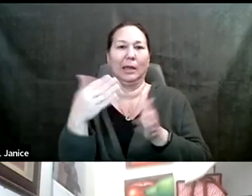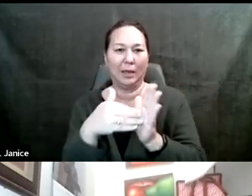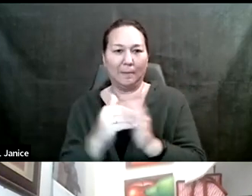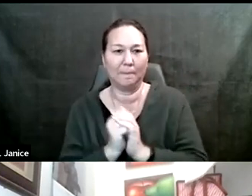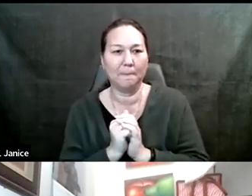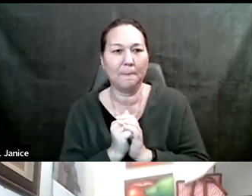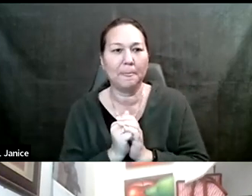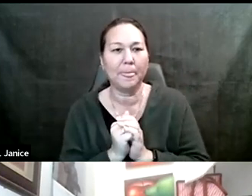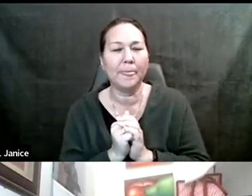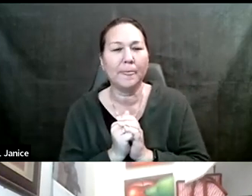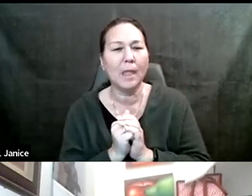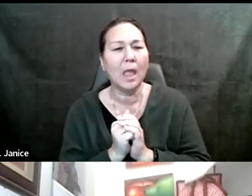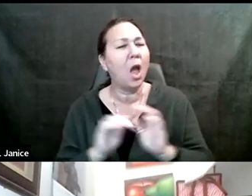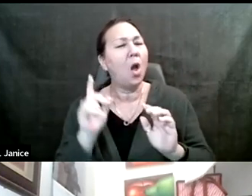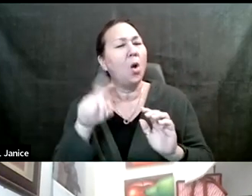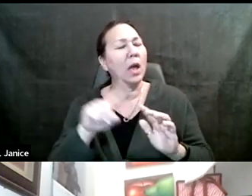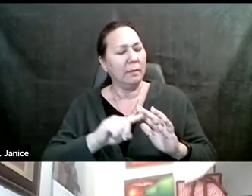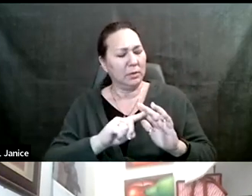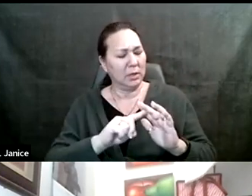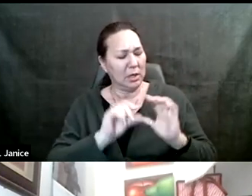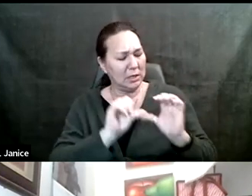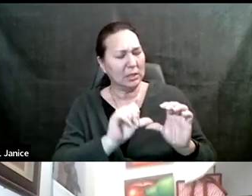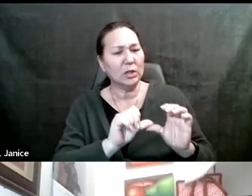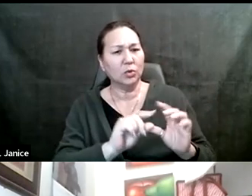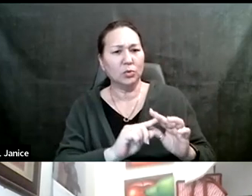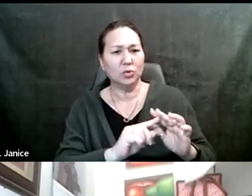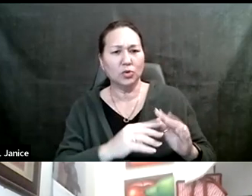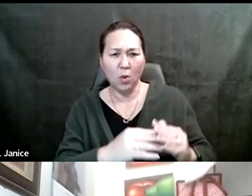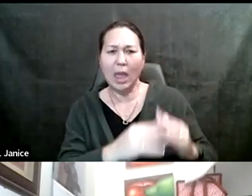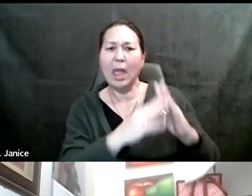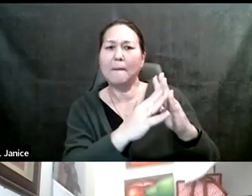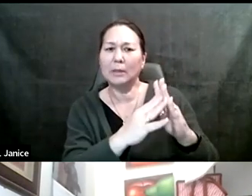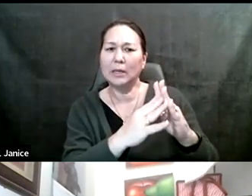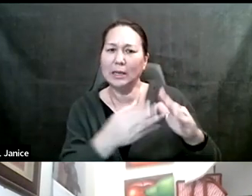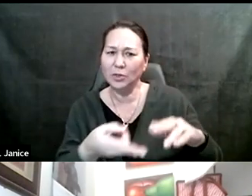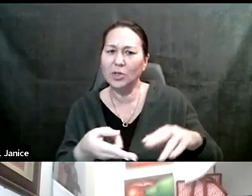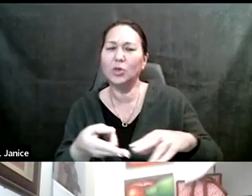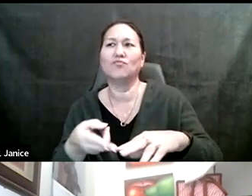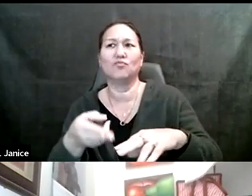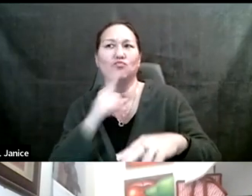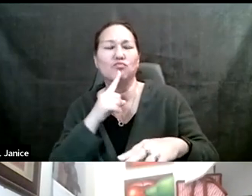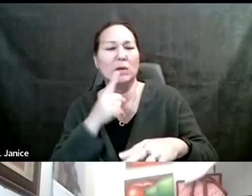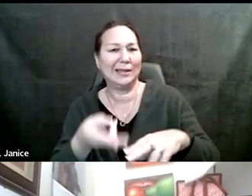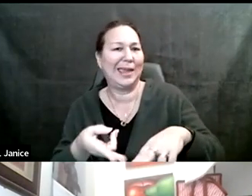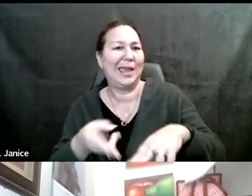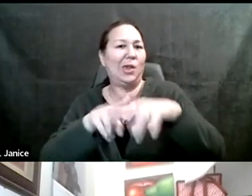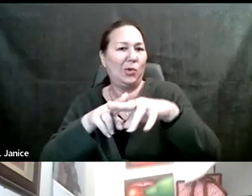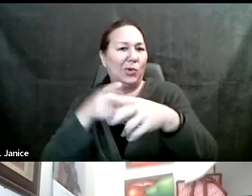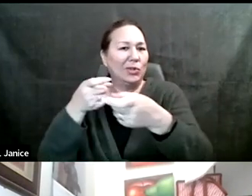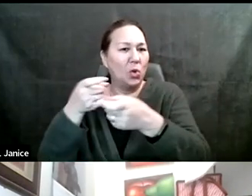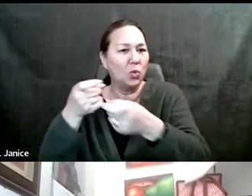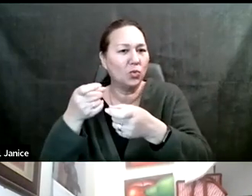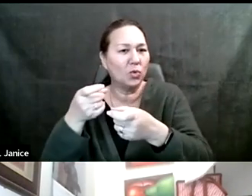increased controls on withdrawal documentation and to remind everybody this was our most